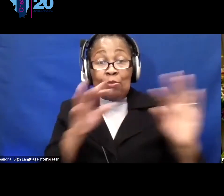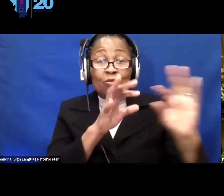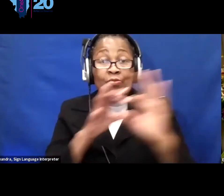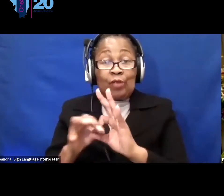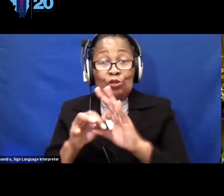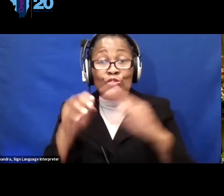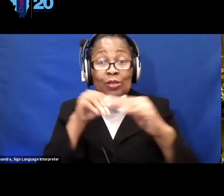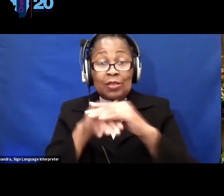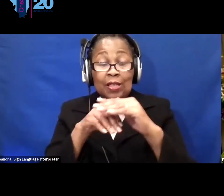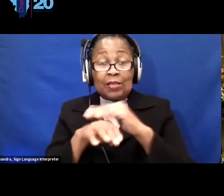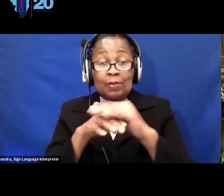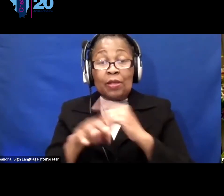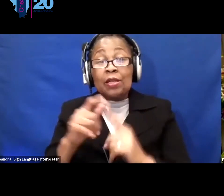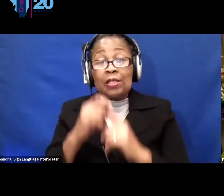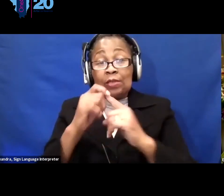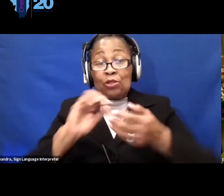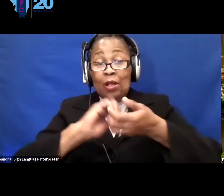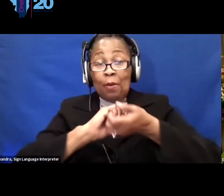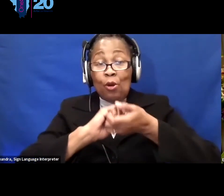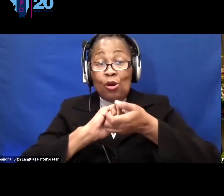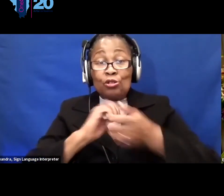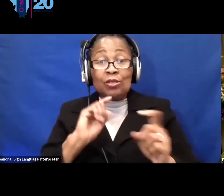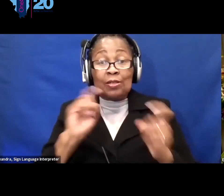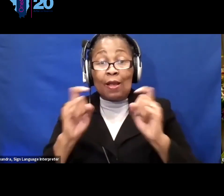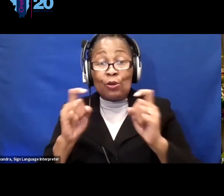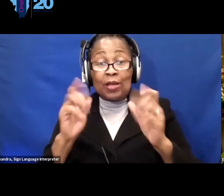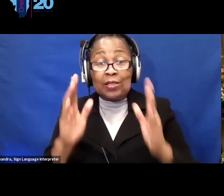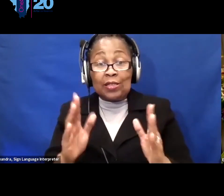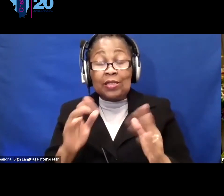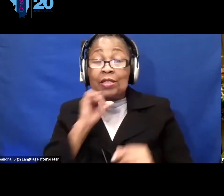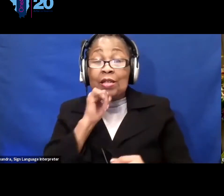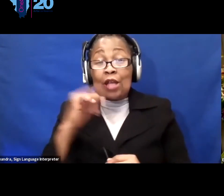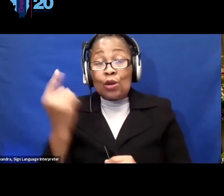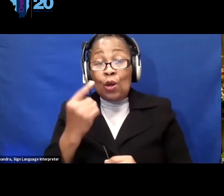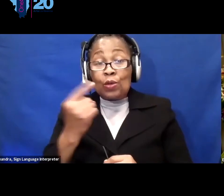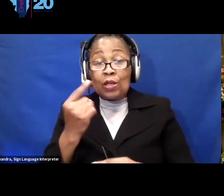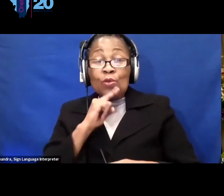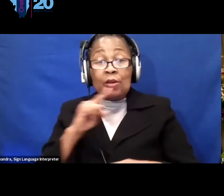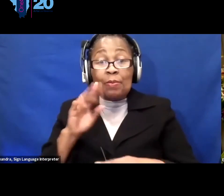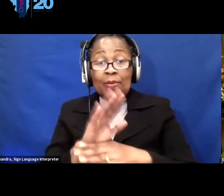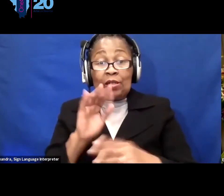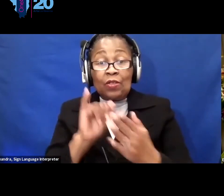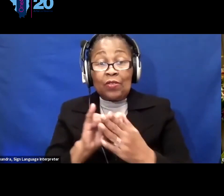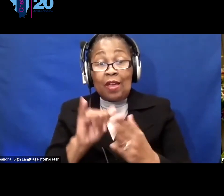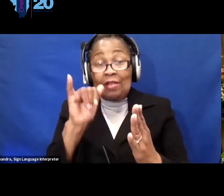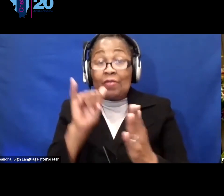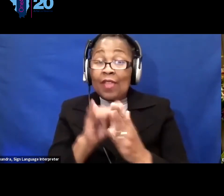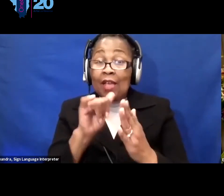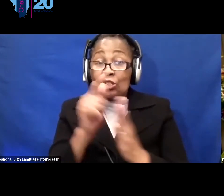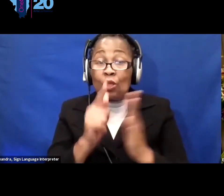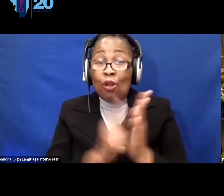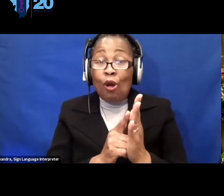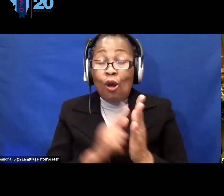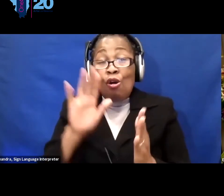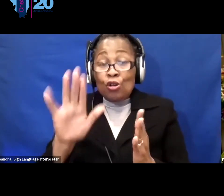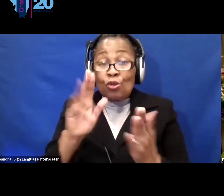accessibility, especially our partners and our grantees. Not only are we committed to that, but it's actually the law that your